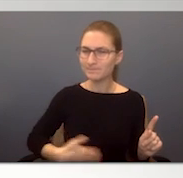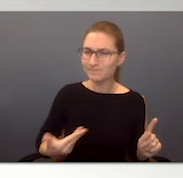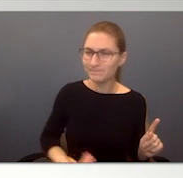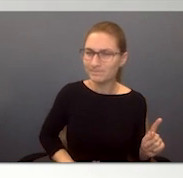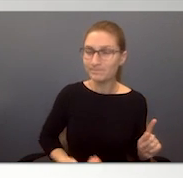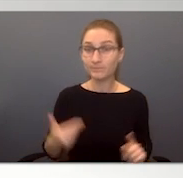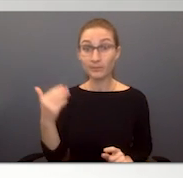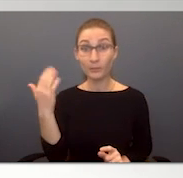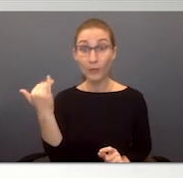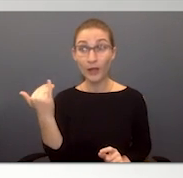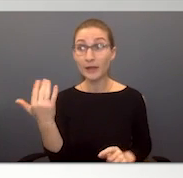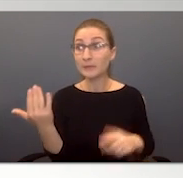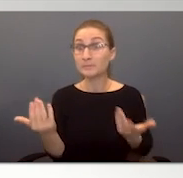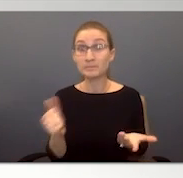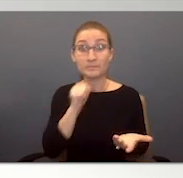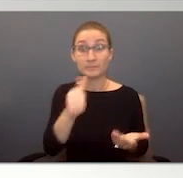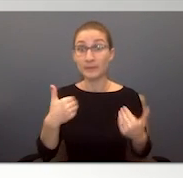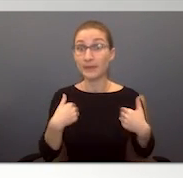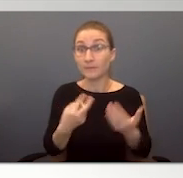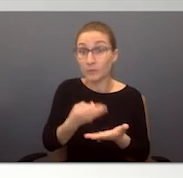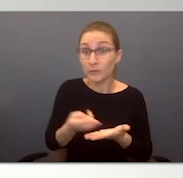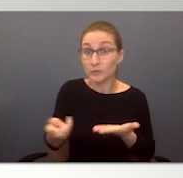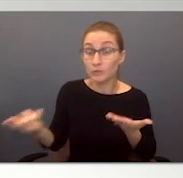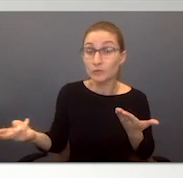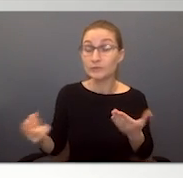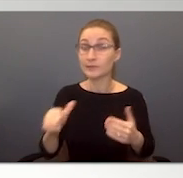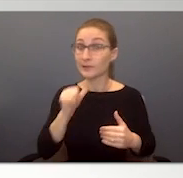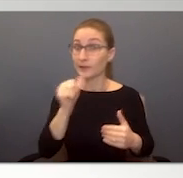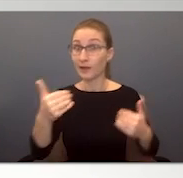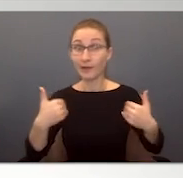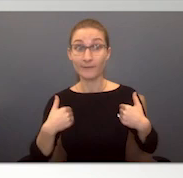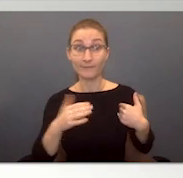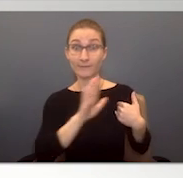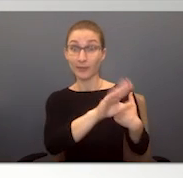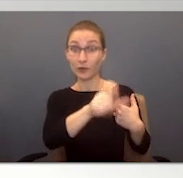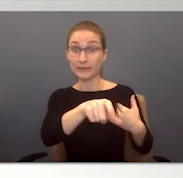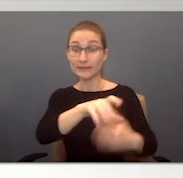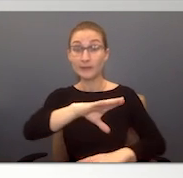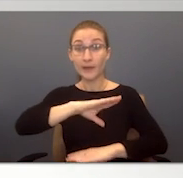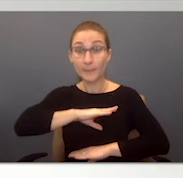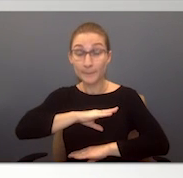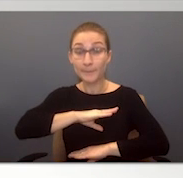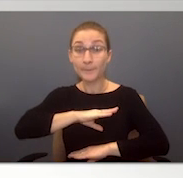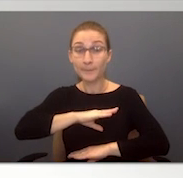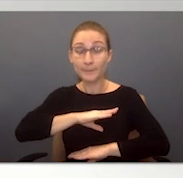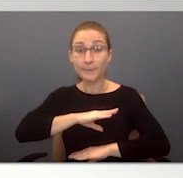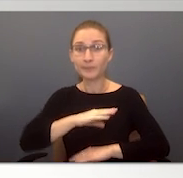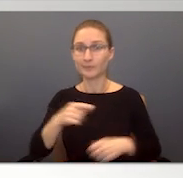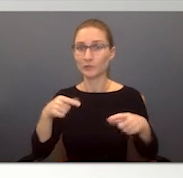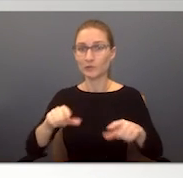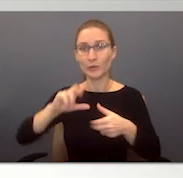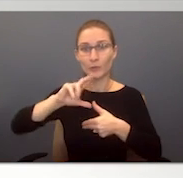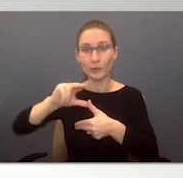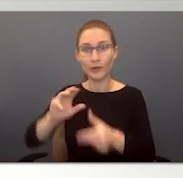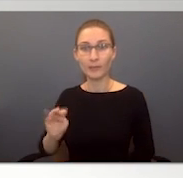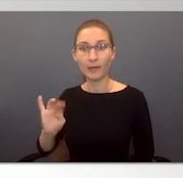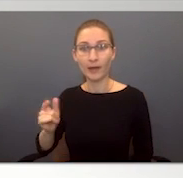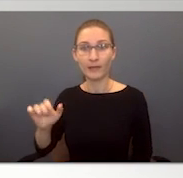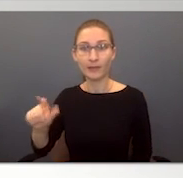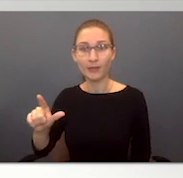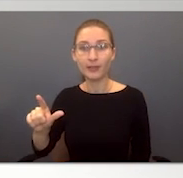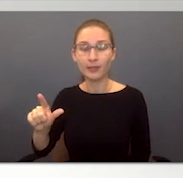individuals that got really upset because they didn't have what they needed when Hurricane Michael hit. Okay, Hurricane Michael wasn't supposed to be what it